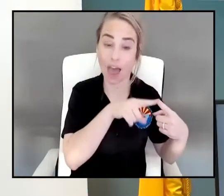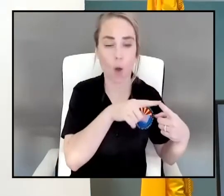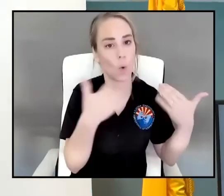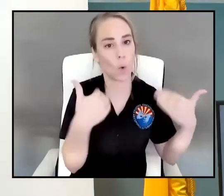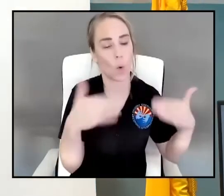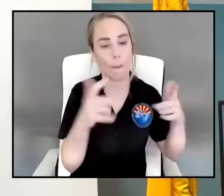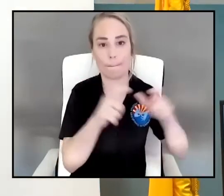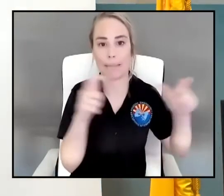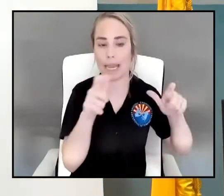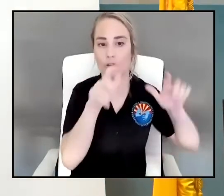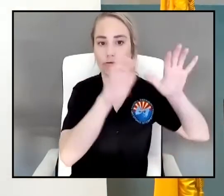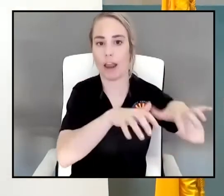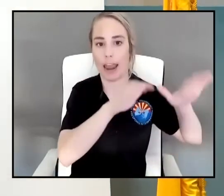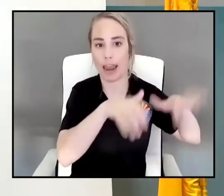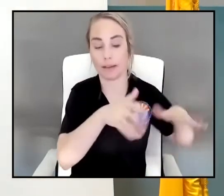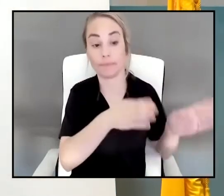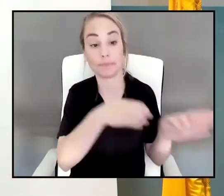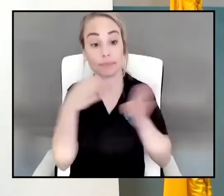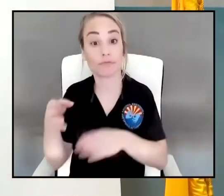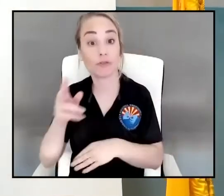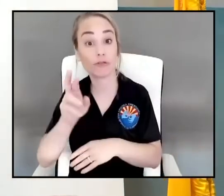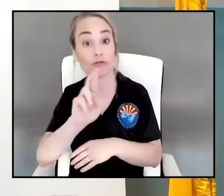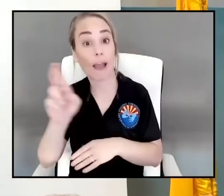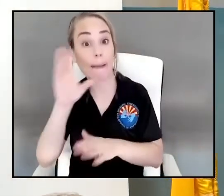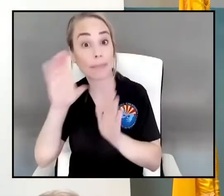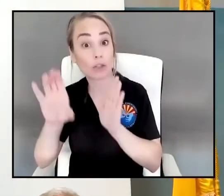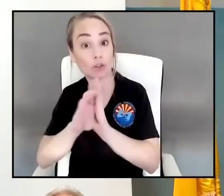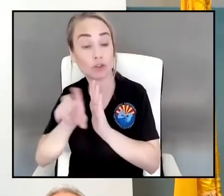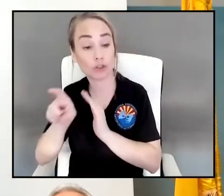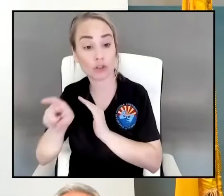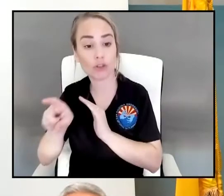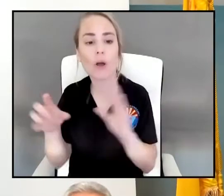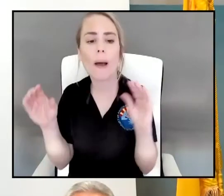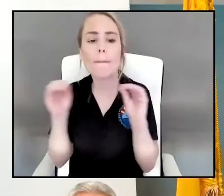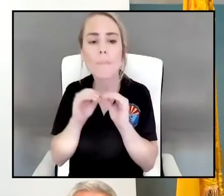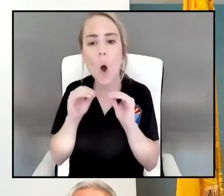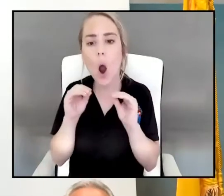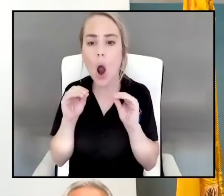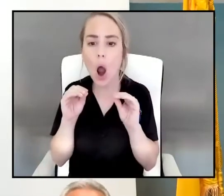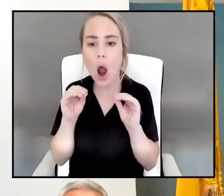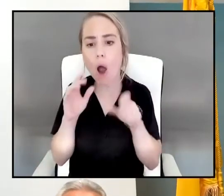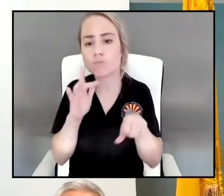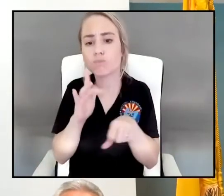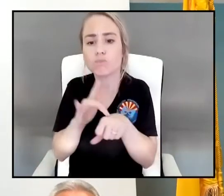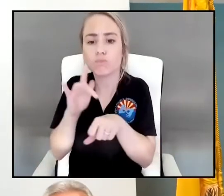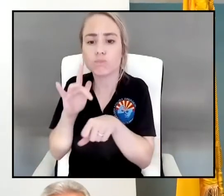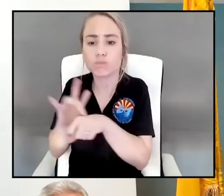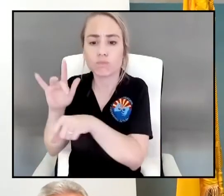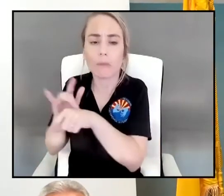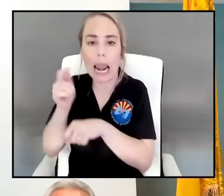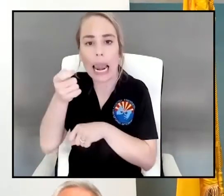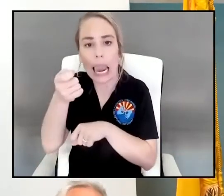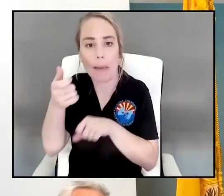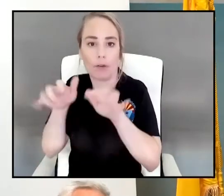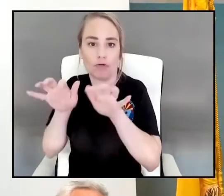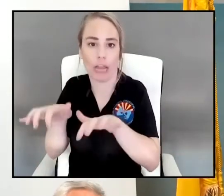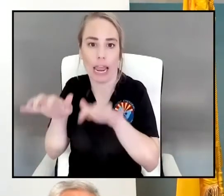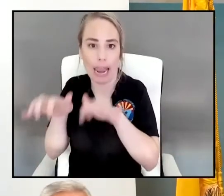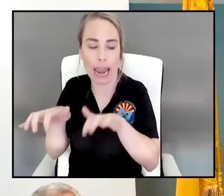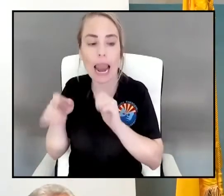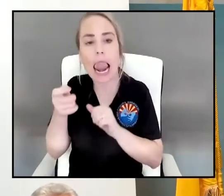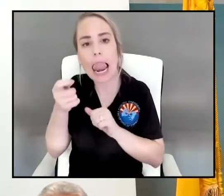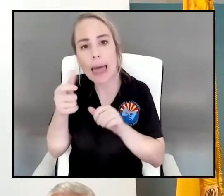right, that is pretty much more sporadic moisture into the area. That's scattered showers